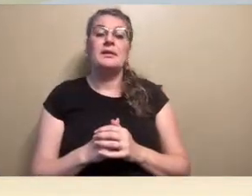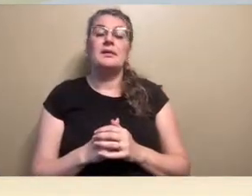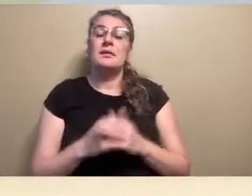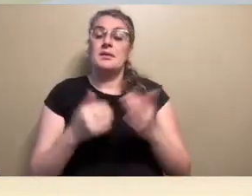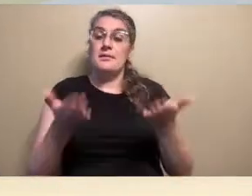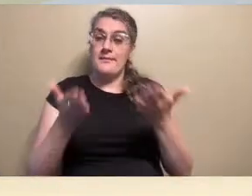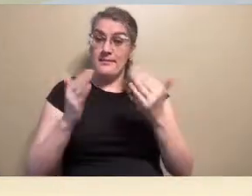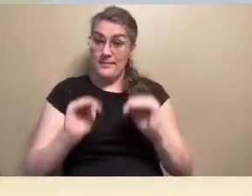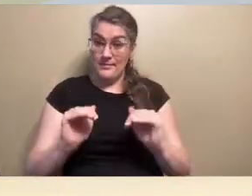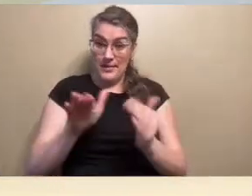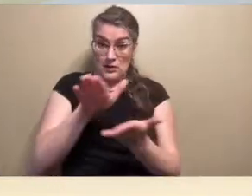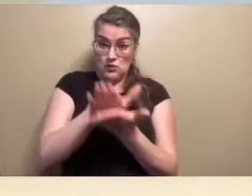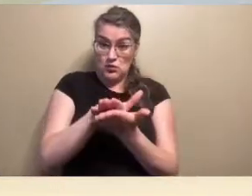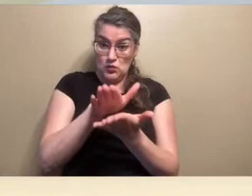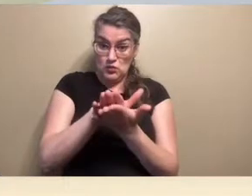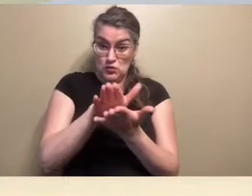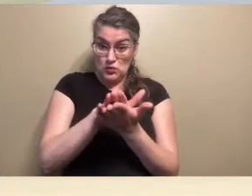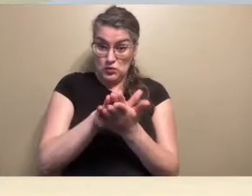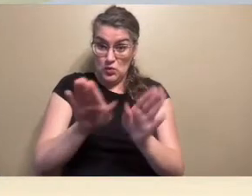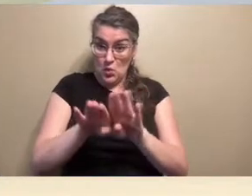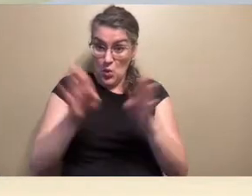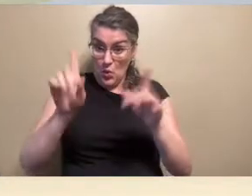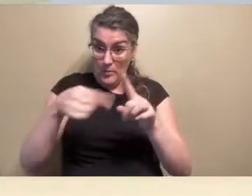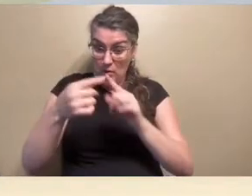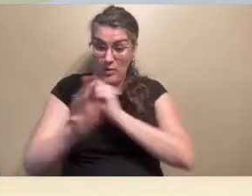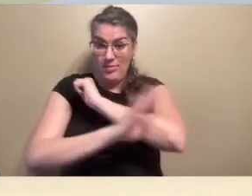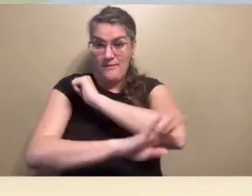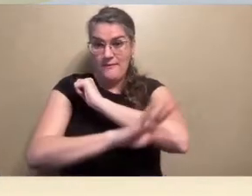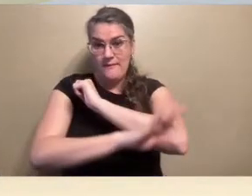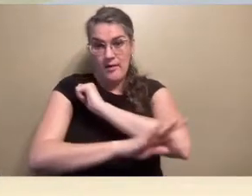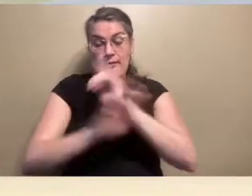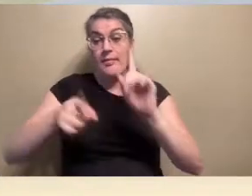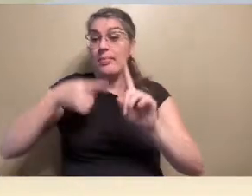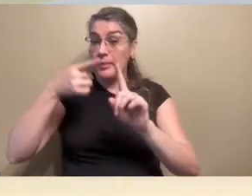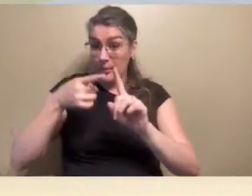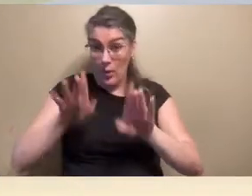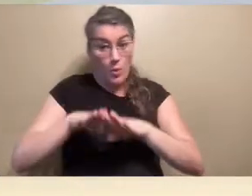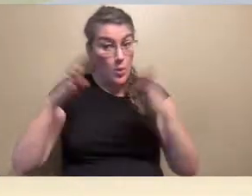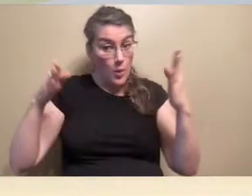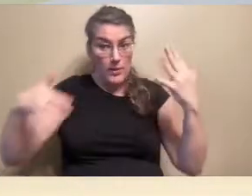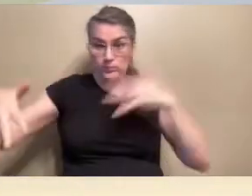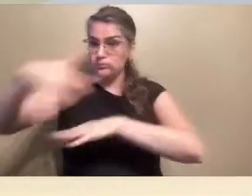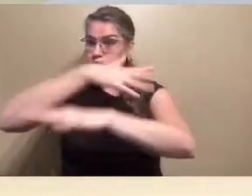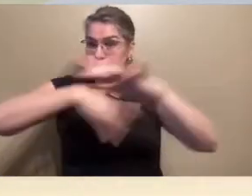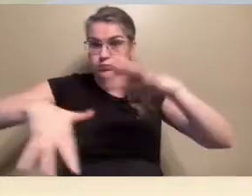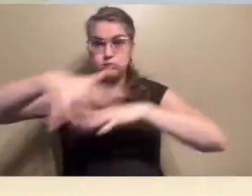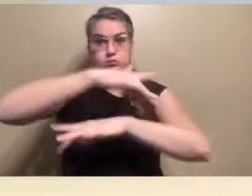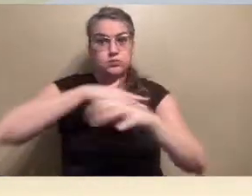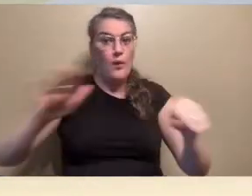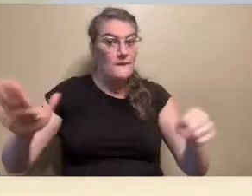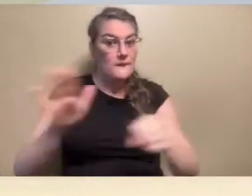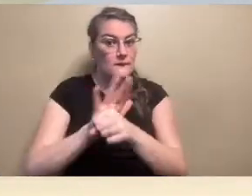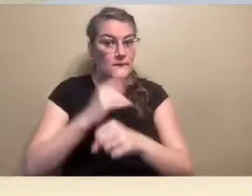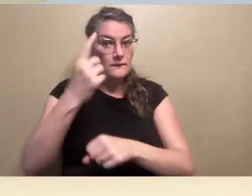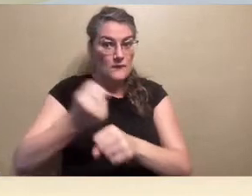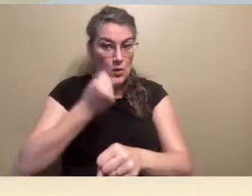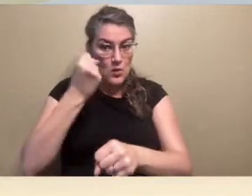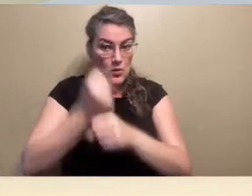wish that our children return to school under as normal conditions as possible for a full year of in-class